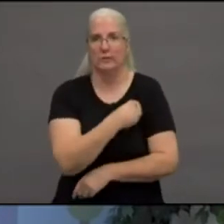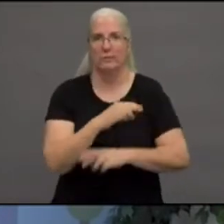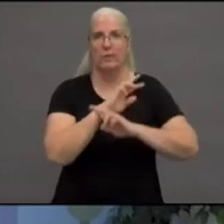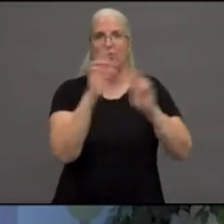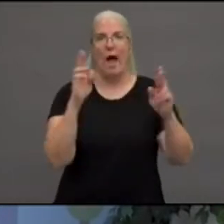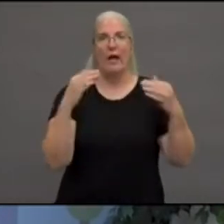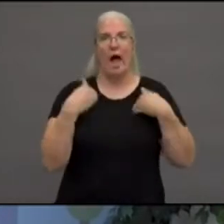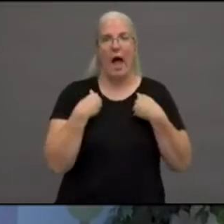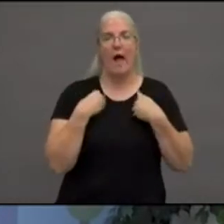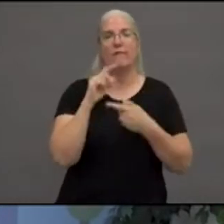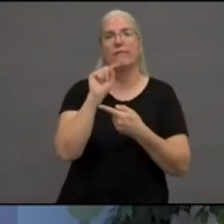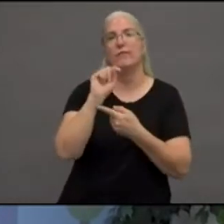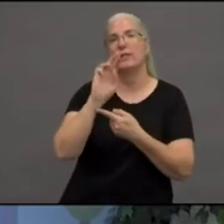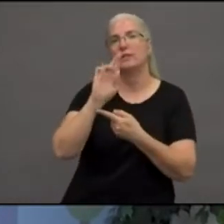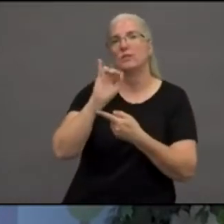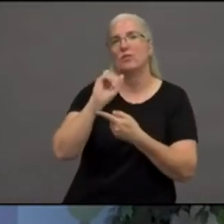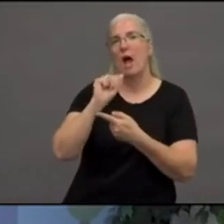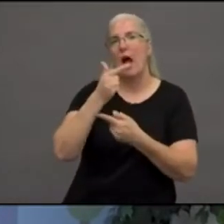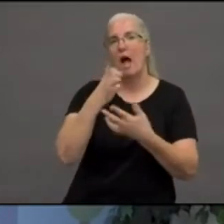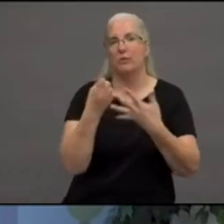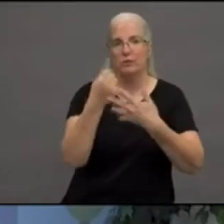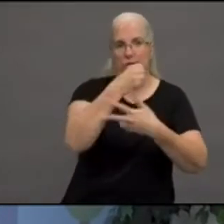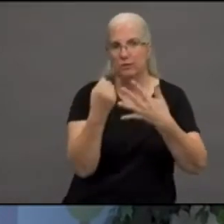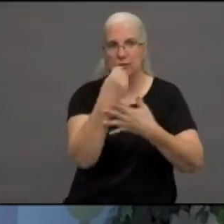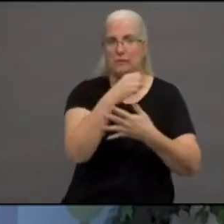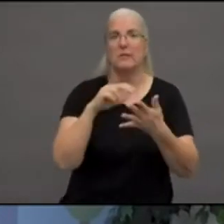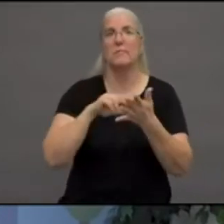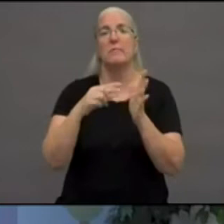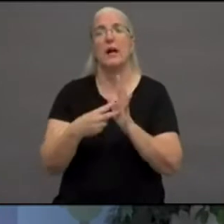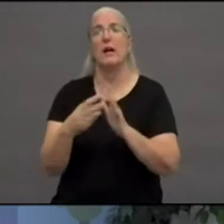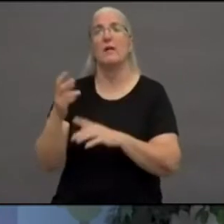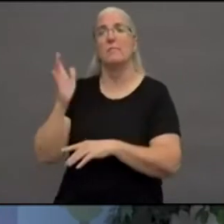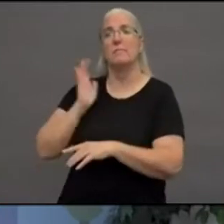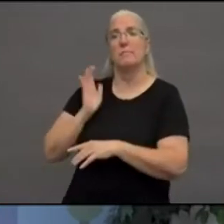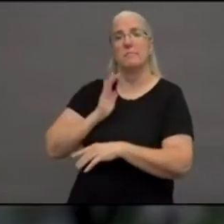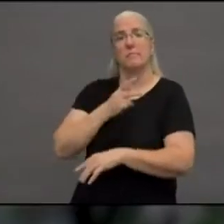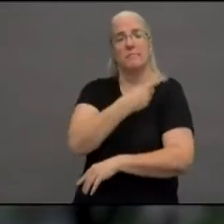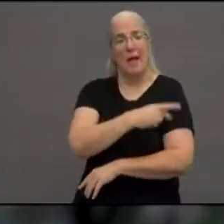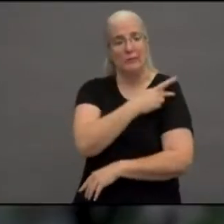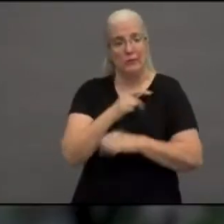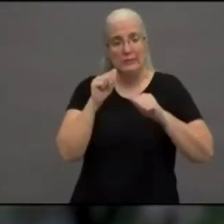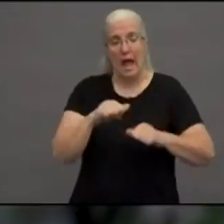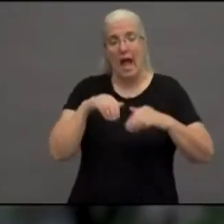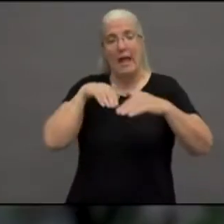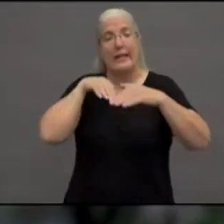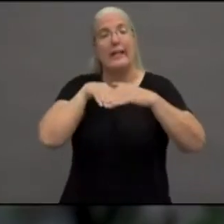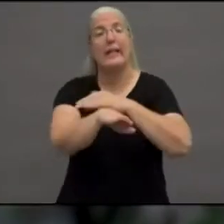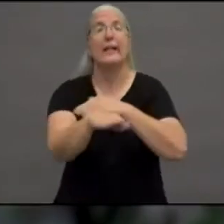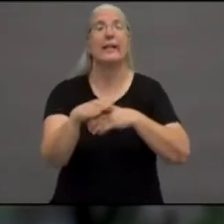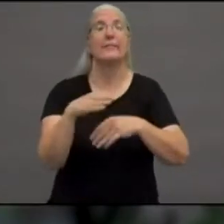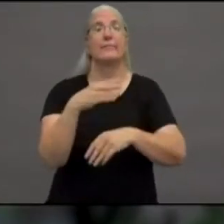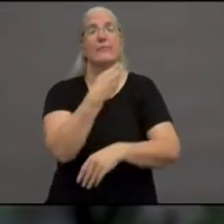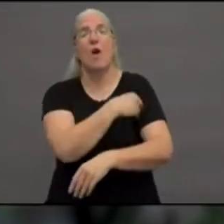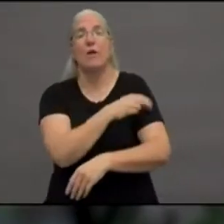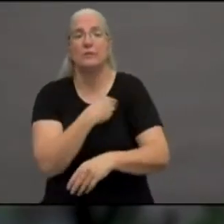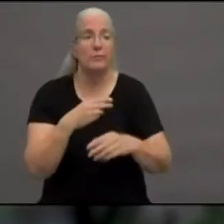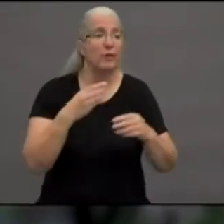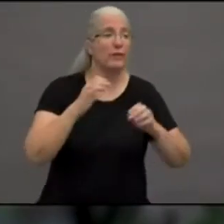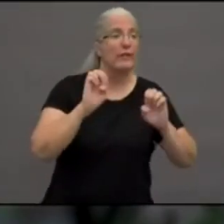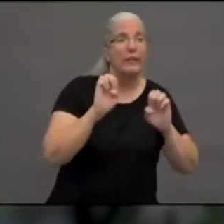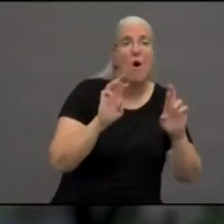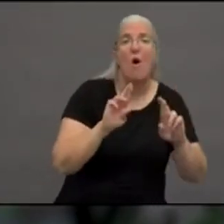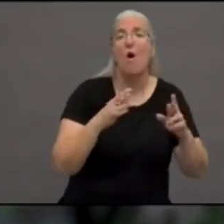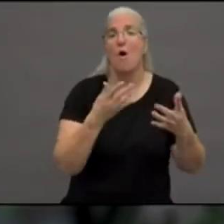in, it used to be they would come in our ED, emergency department waiting room, but now we